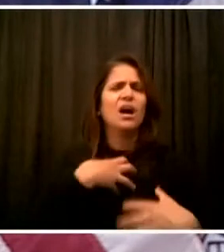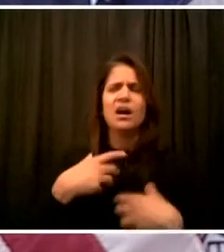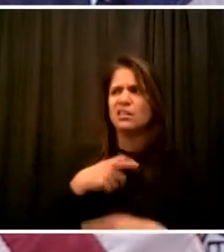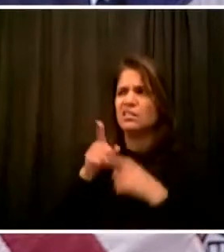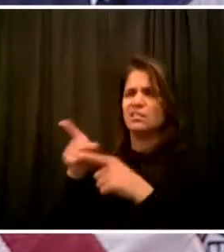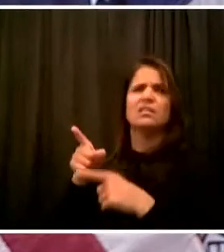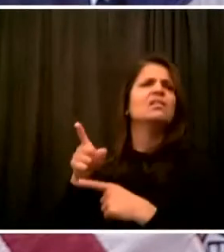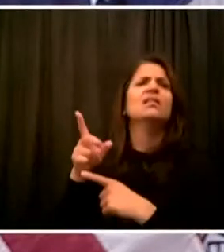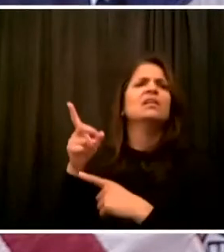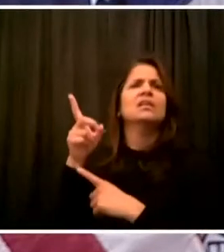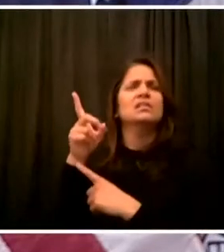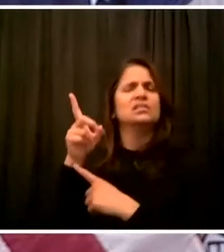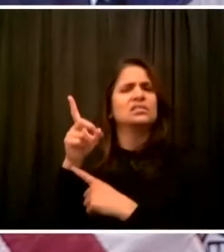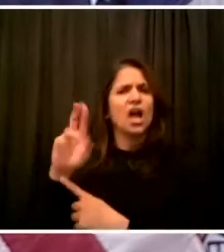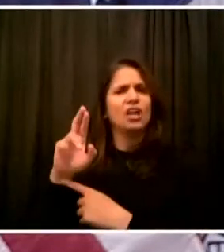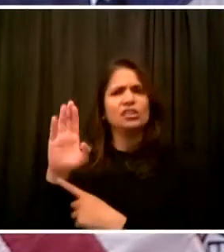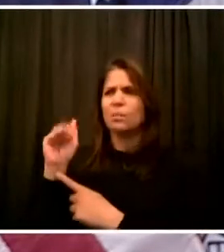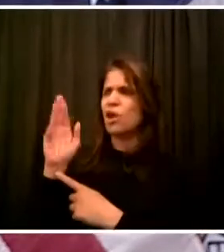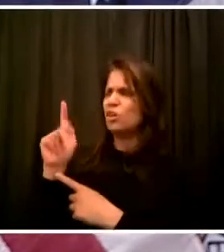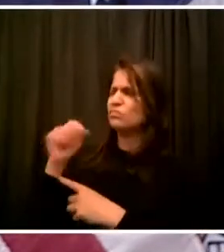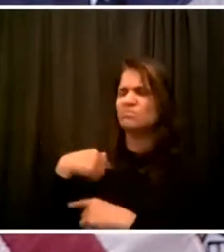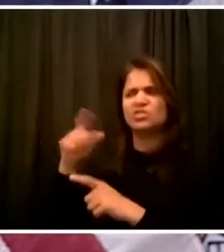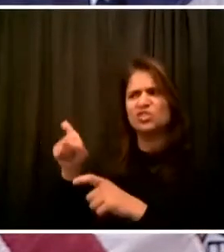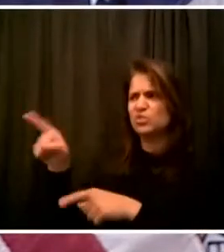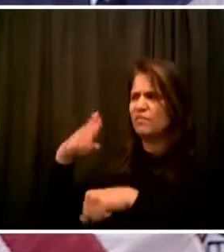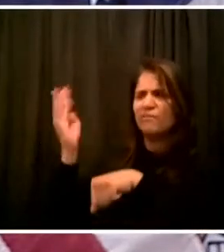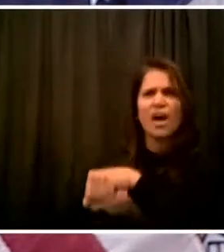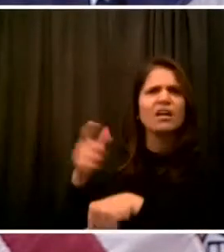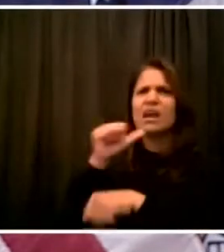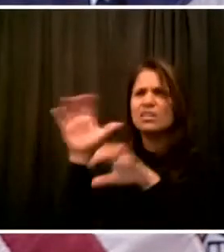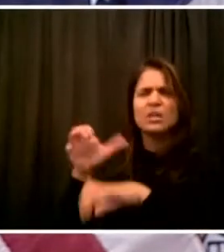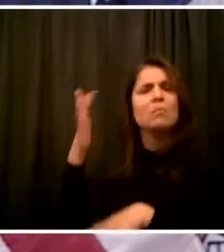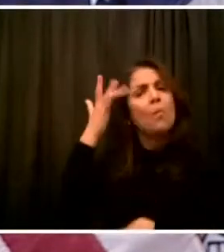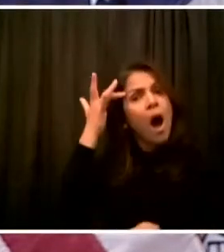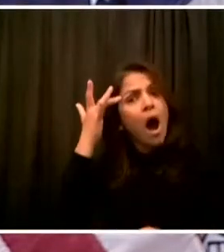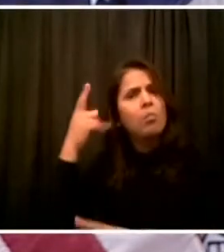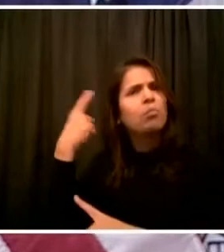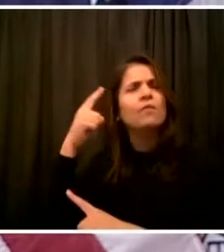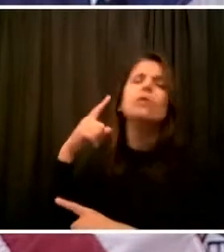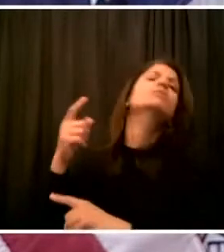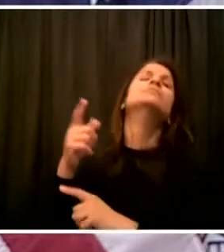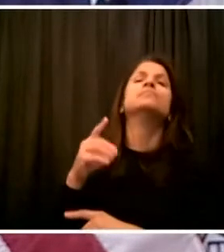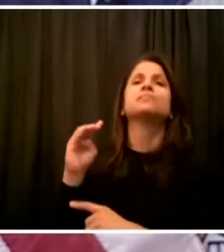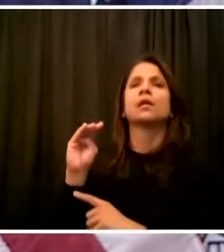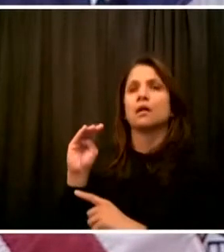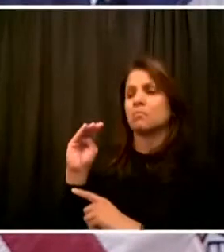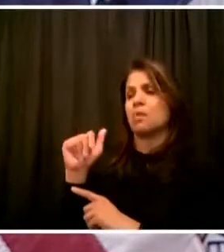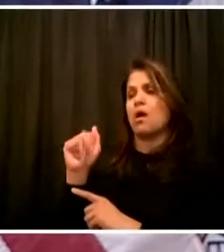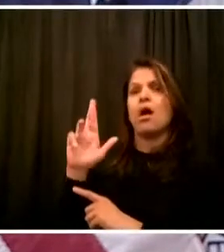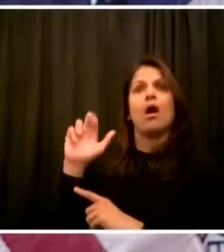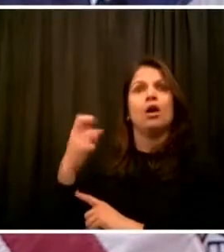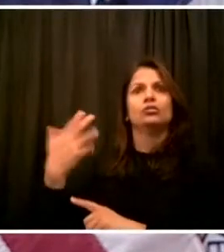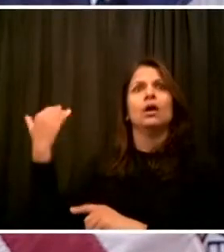comments were made. Can you tell us what was said, and will you ask Commissioner Barbeau to resign?